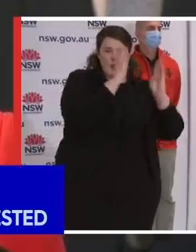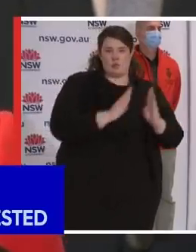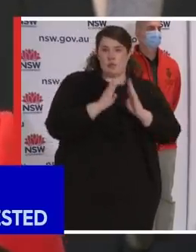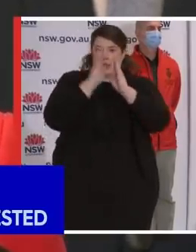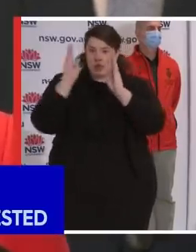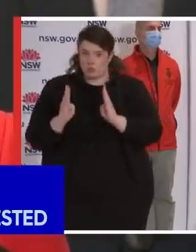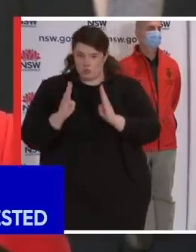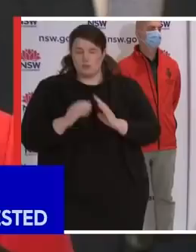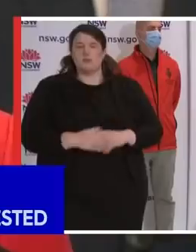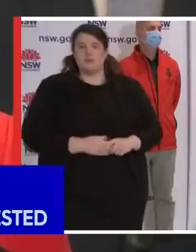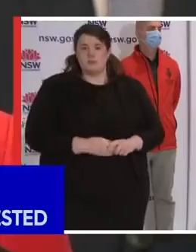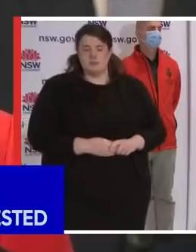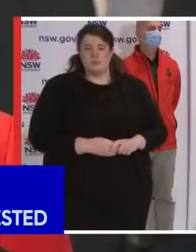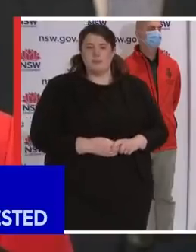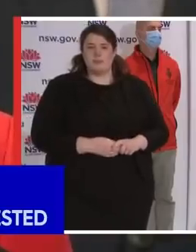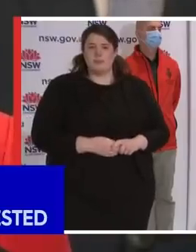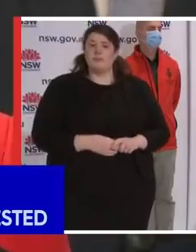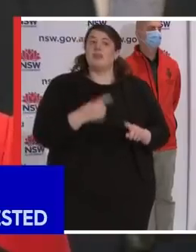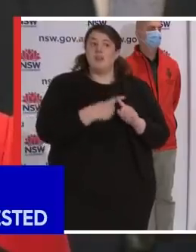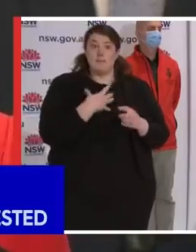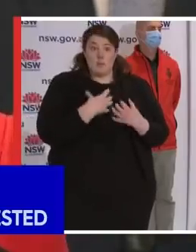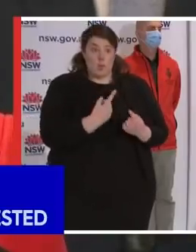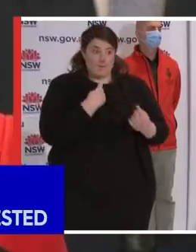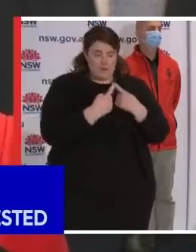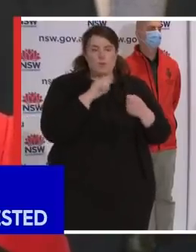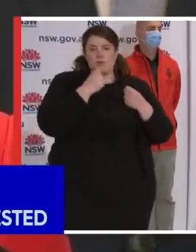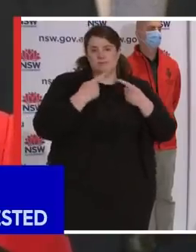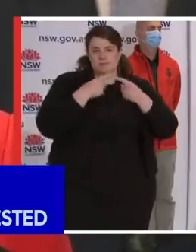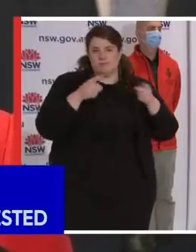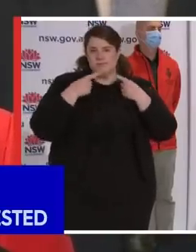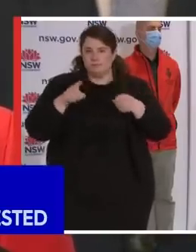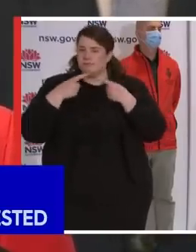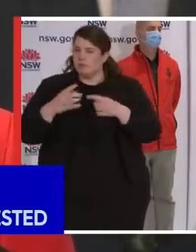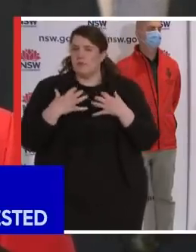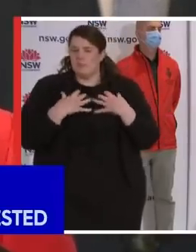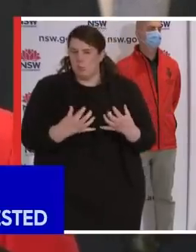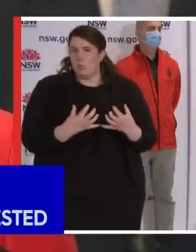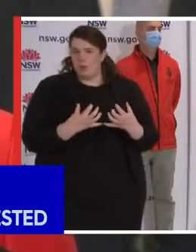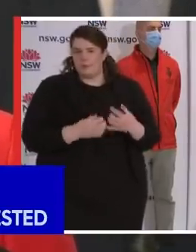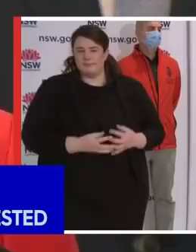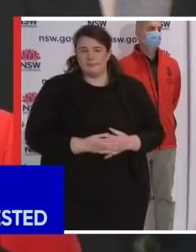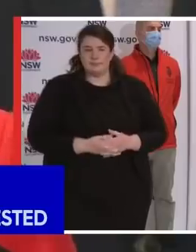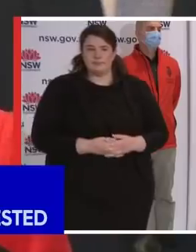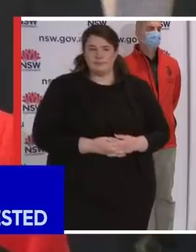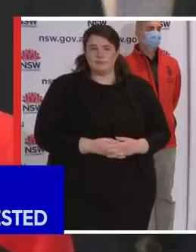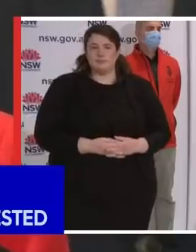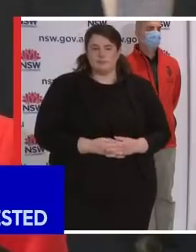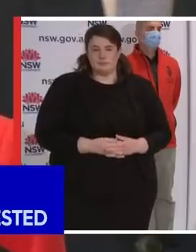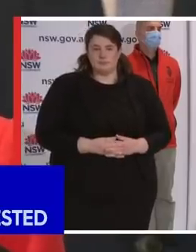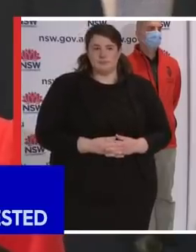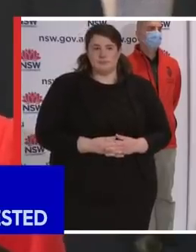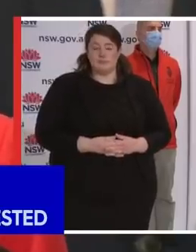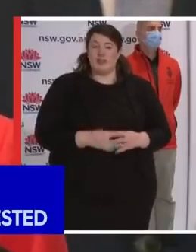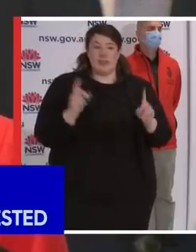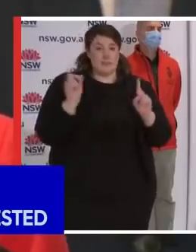And once we have more information, we'll be alerting to the community in terms of any venues that he's checked into. At the moment, we don't